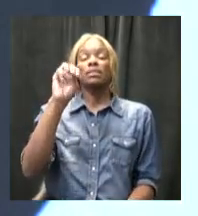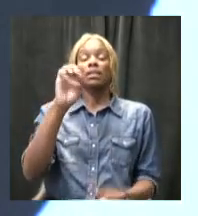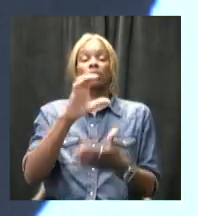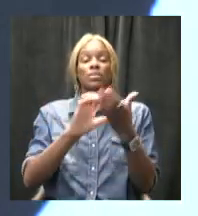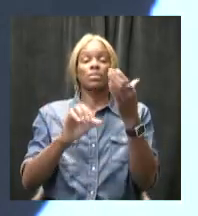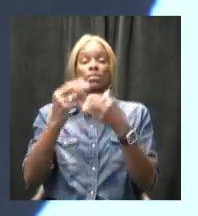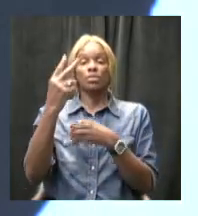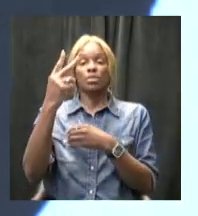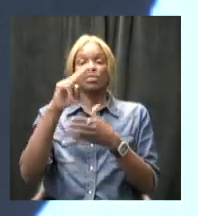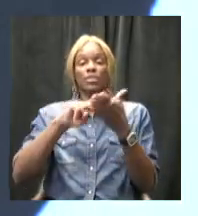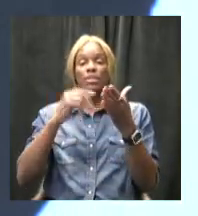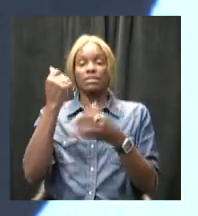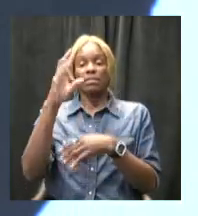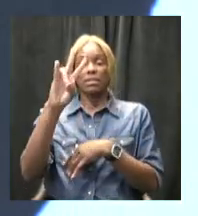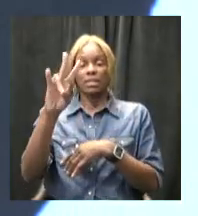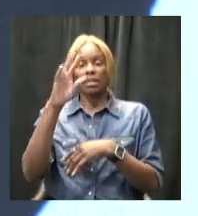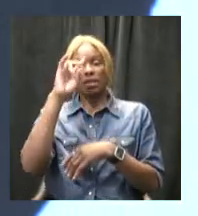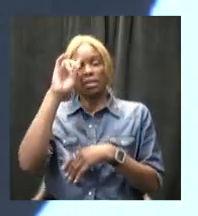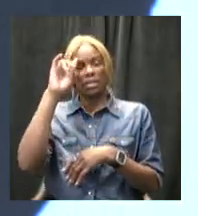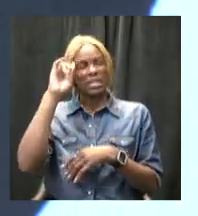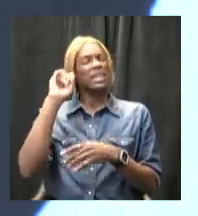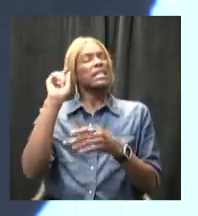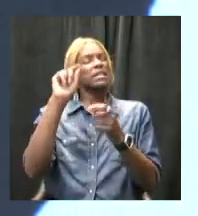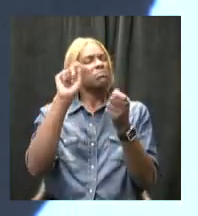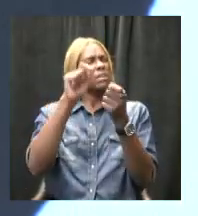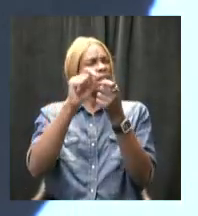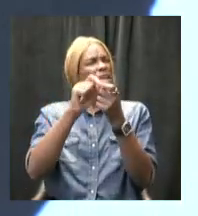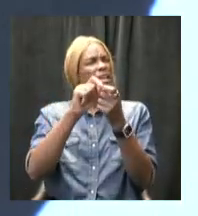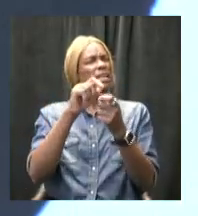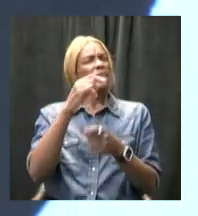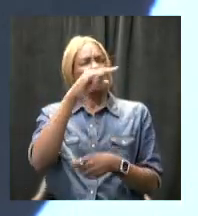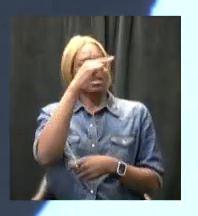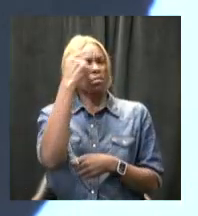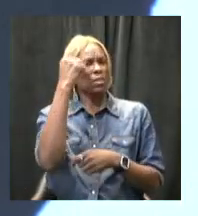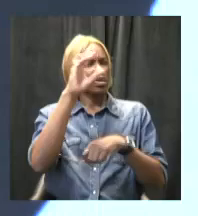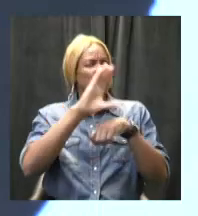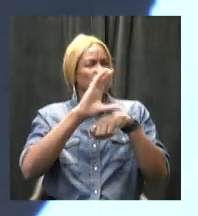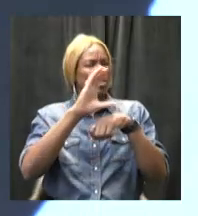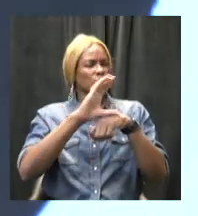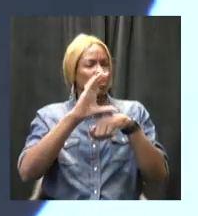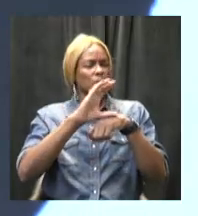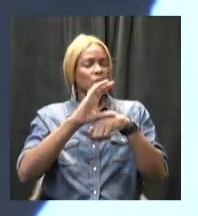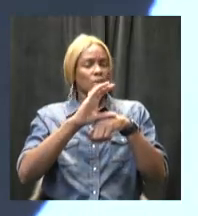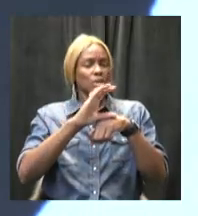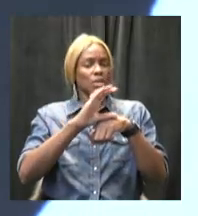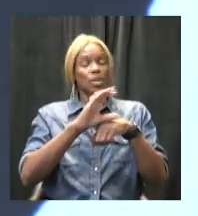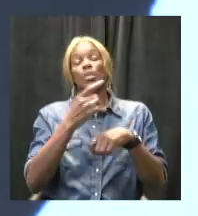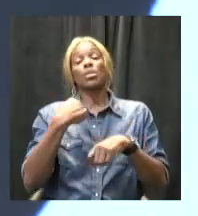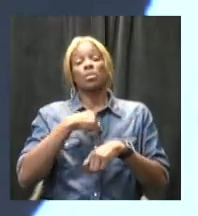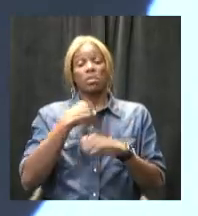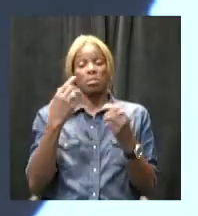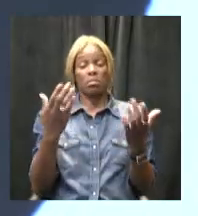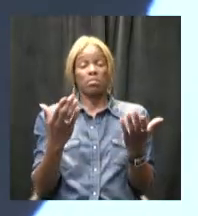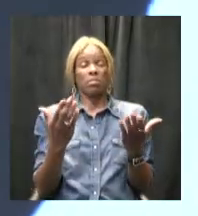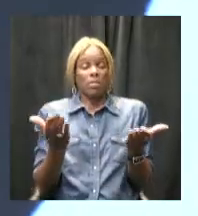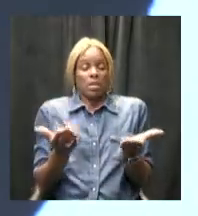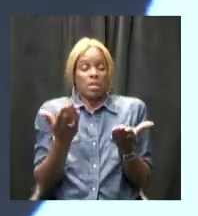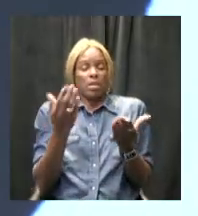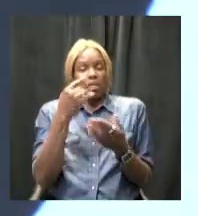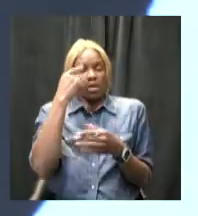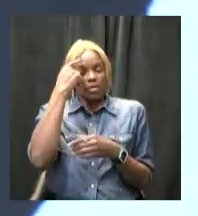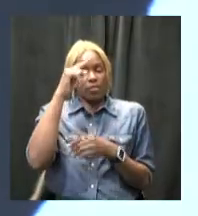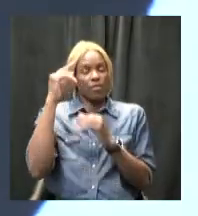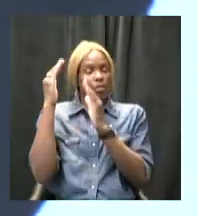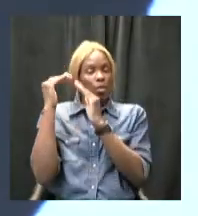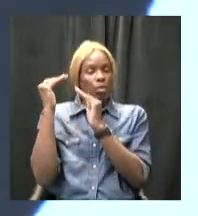says. And specifically the black church. When the black church has been the hub for hope in its community. It